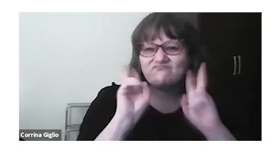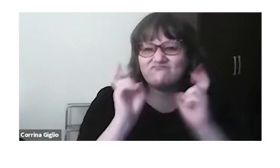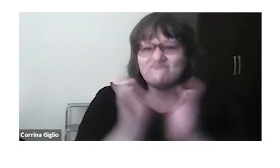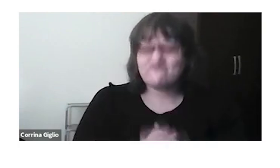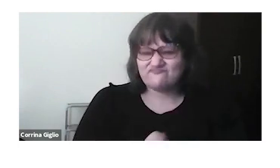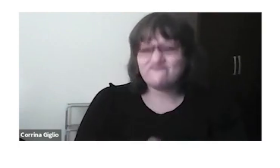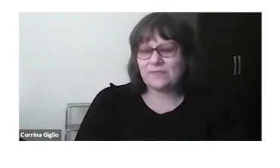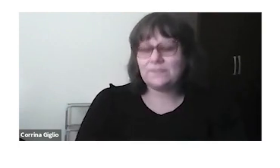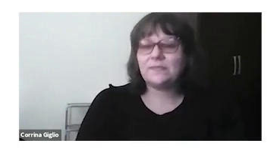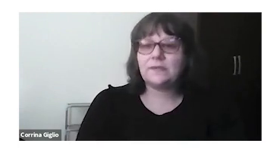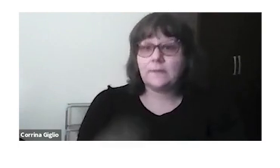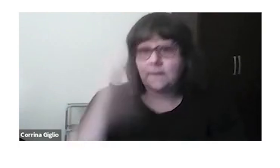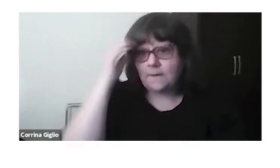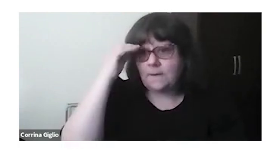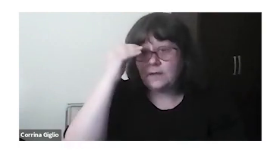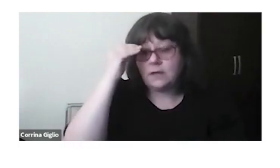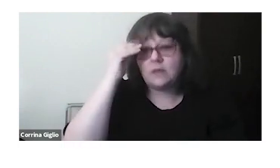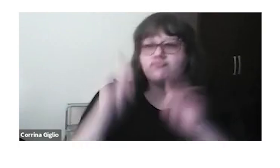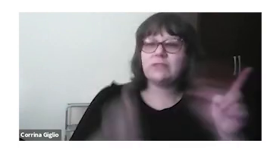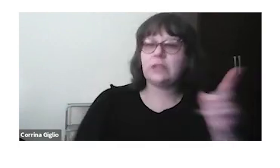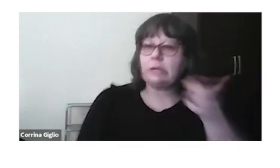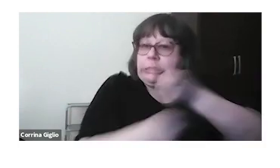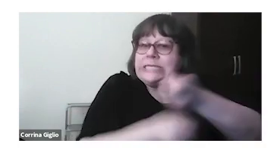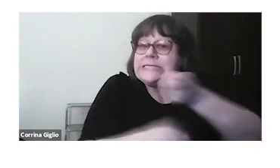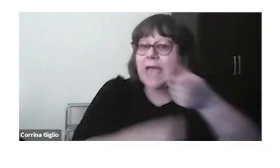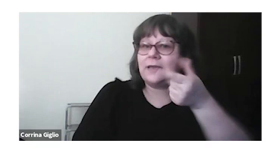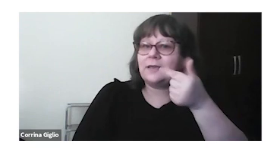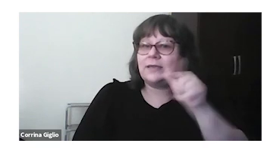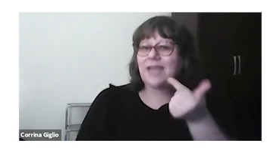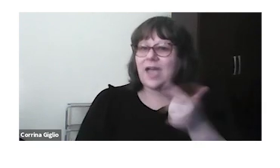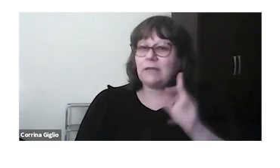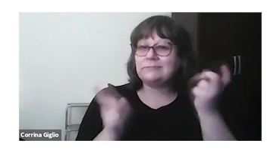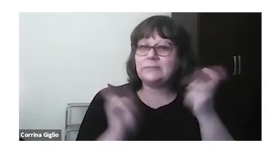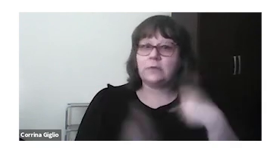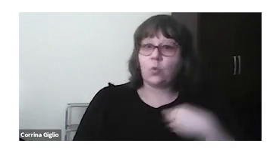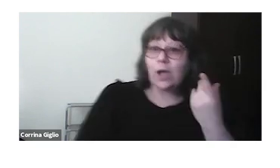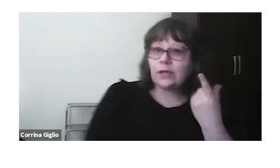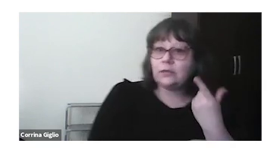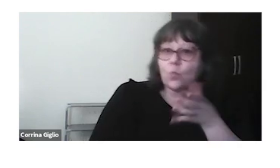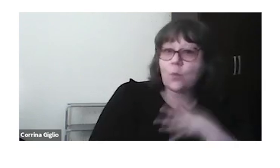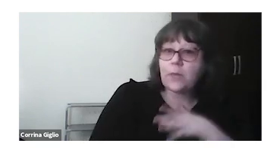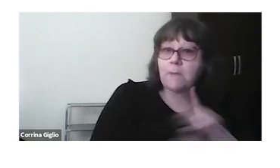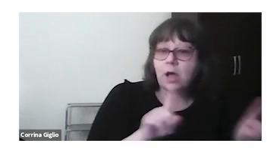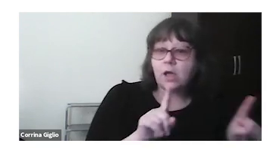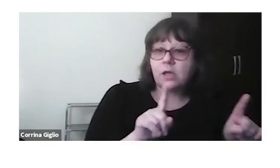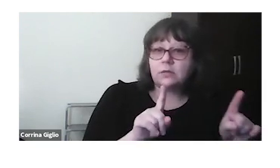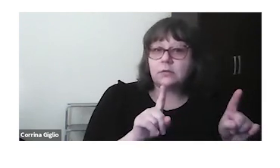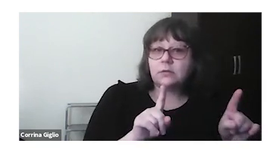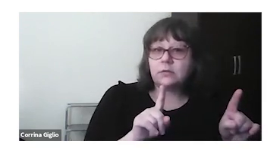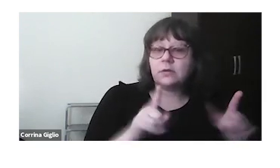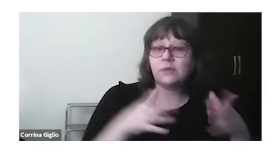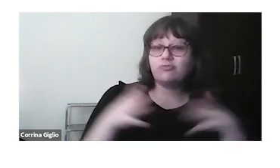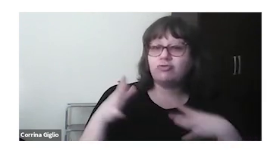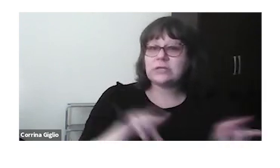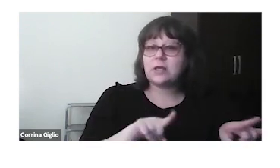And, you know, it's a gag. And the gag is that she's white, but she's dressed like, you